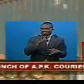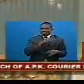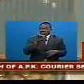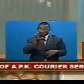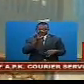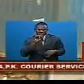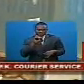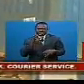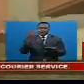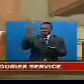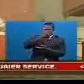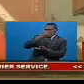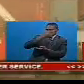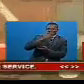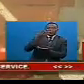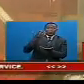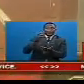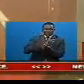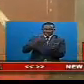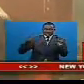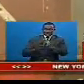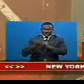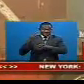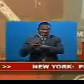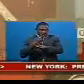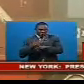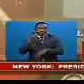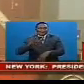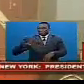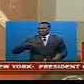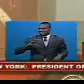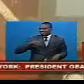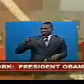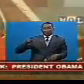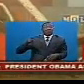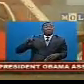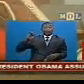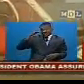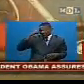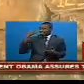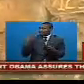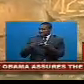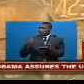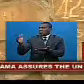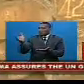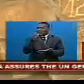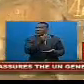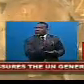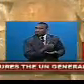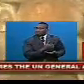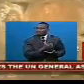of felled timber is processed or converted, which is the only figure from which the government gets revenue. The government